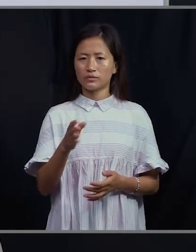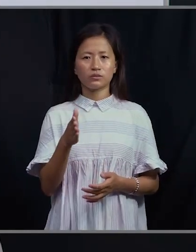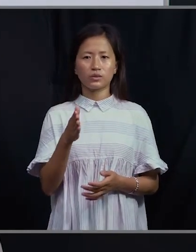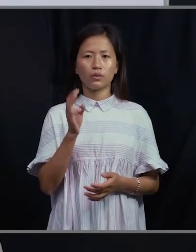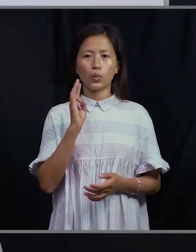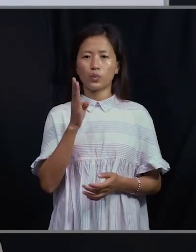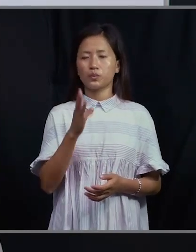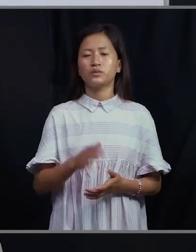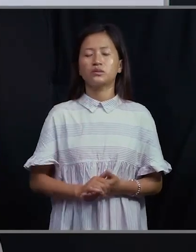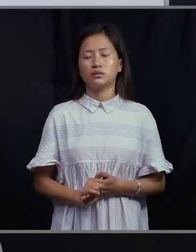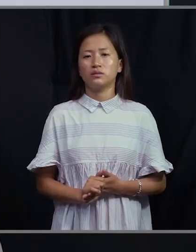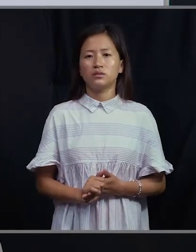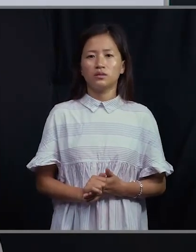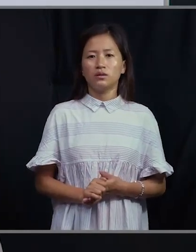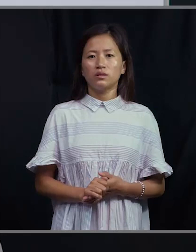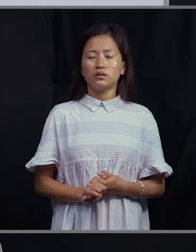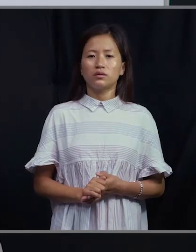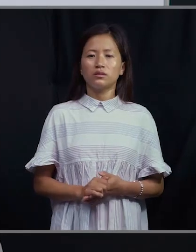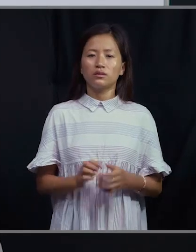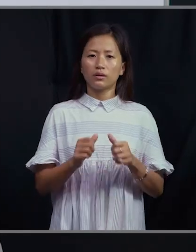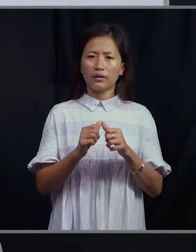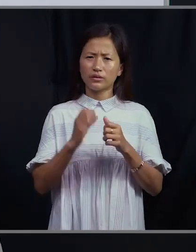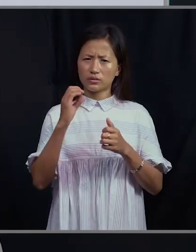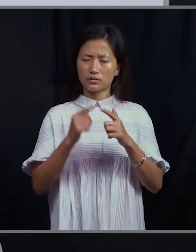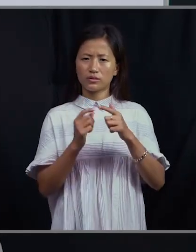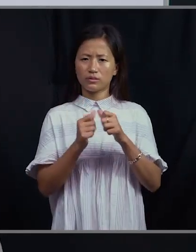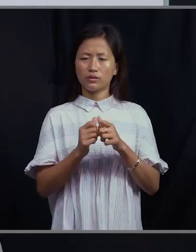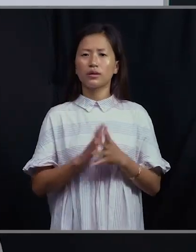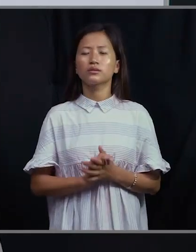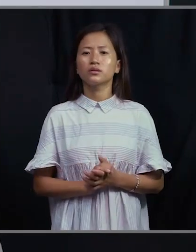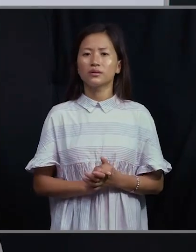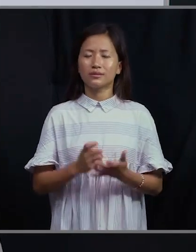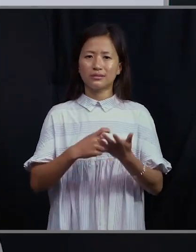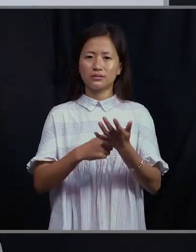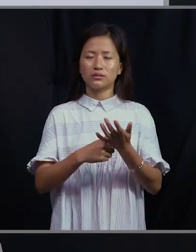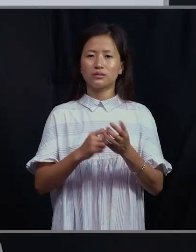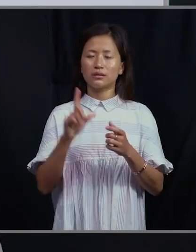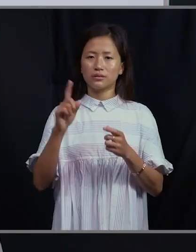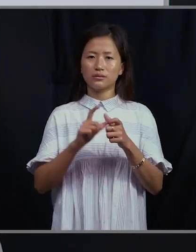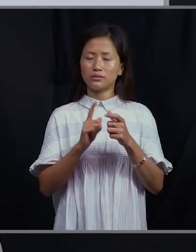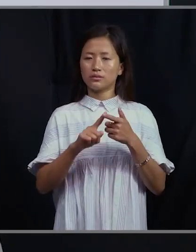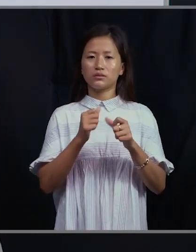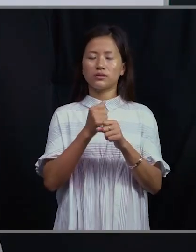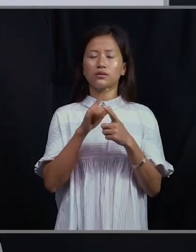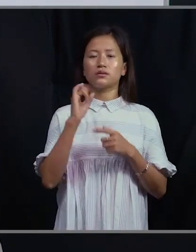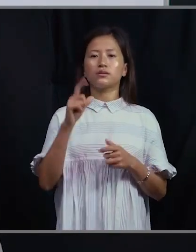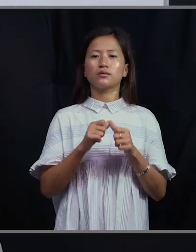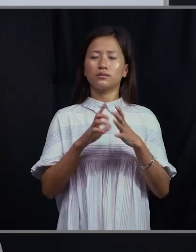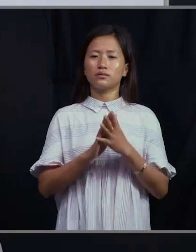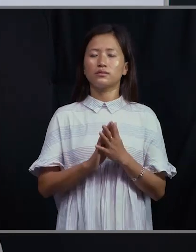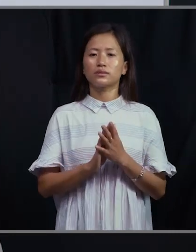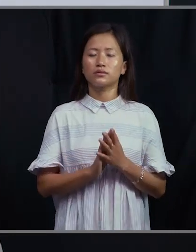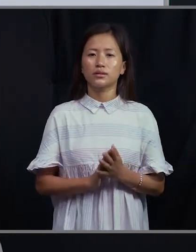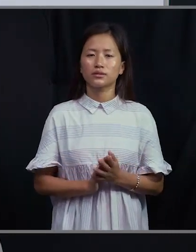Because it is actually not very much legalized in the society, where it happens, this